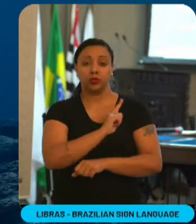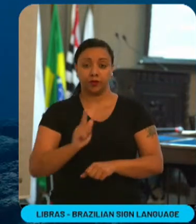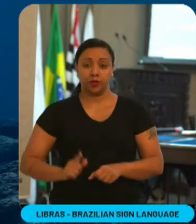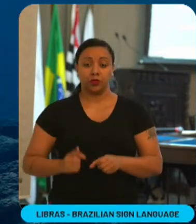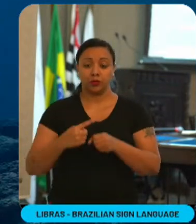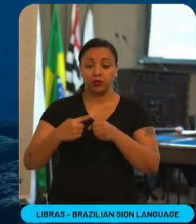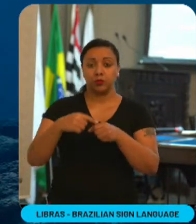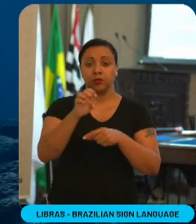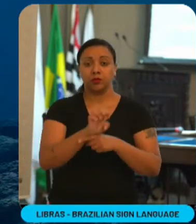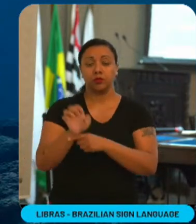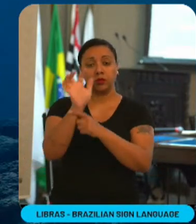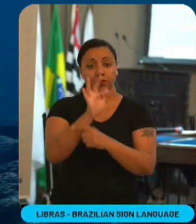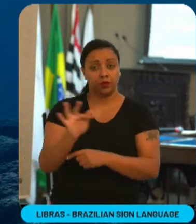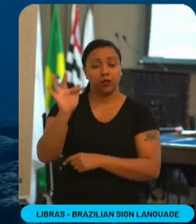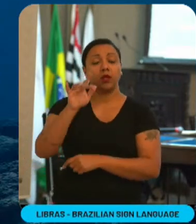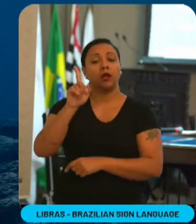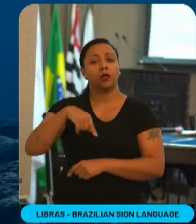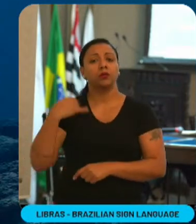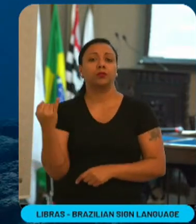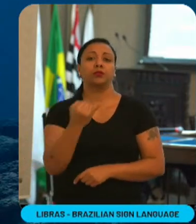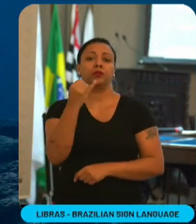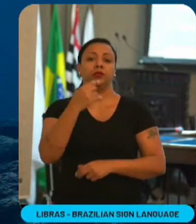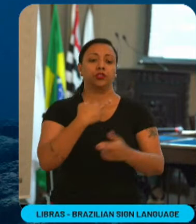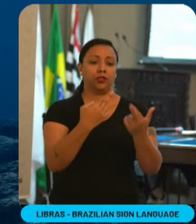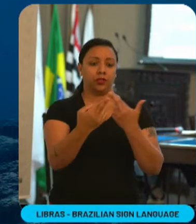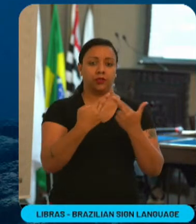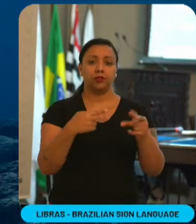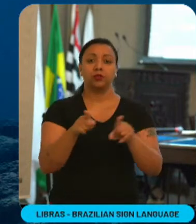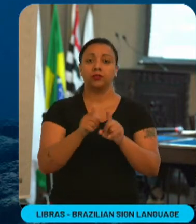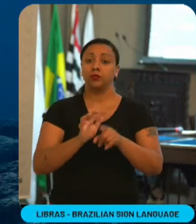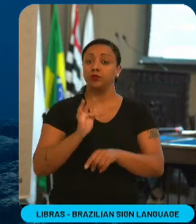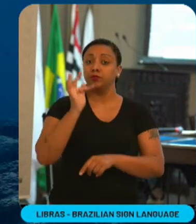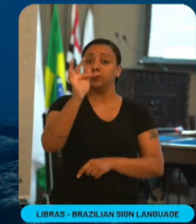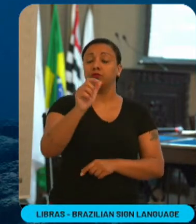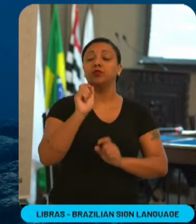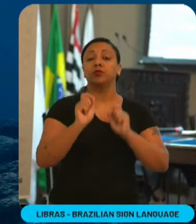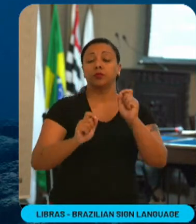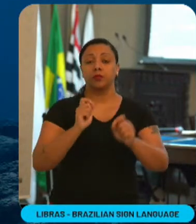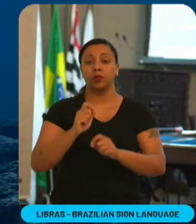and model that and include this in our